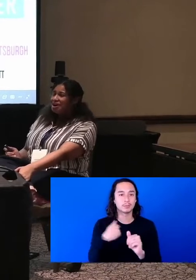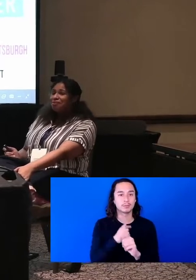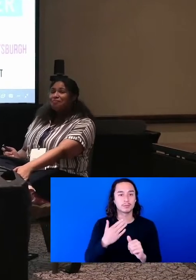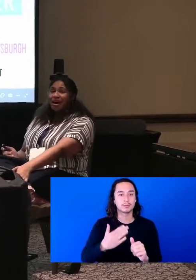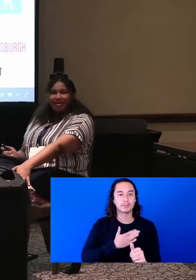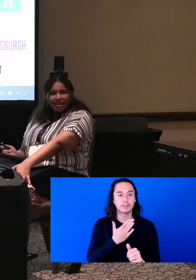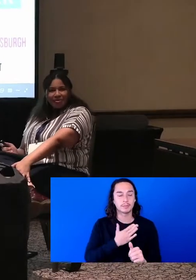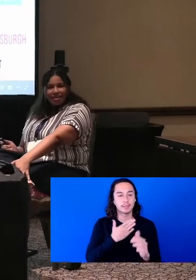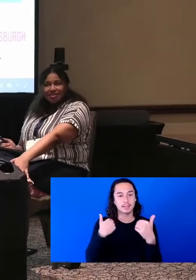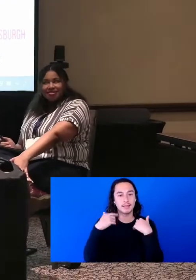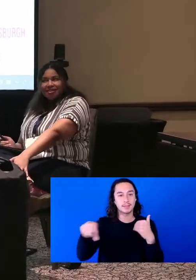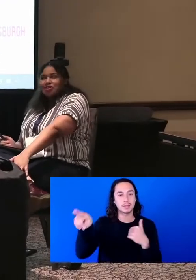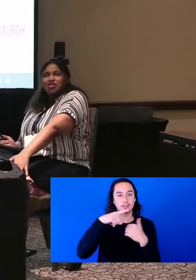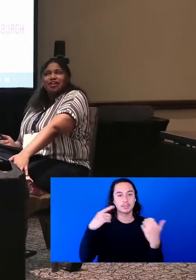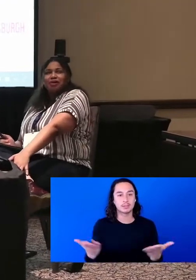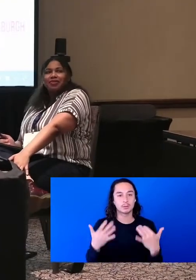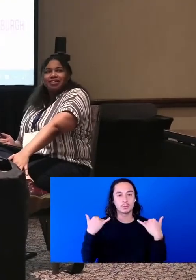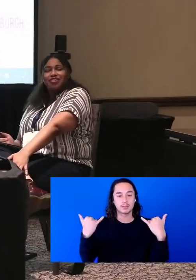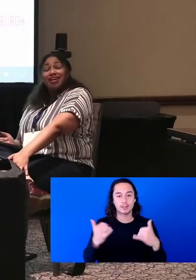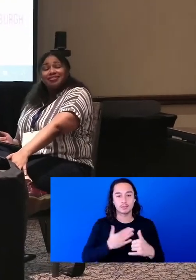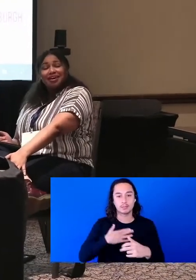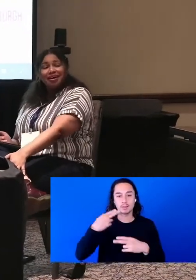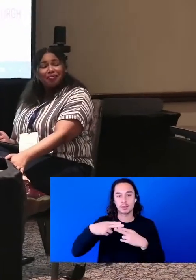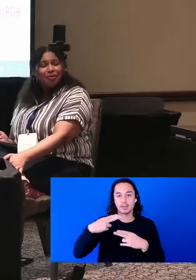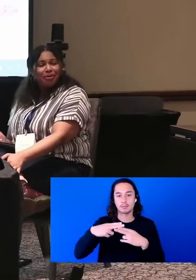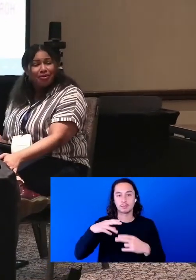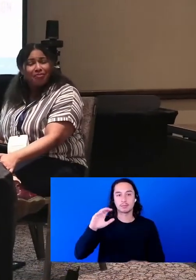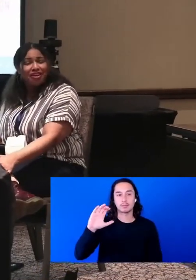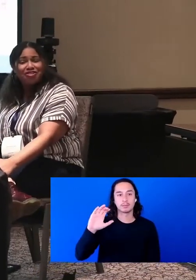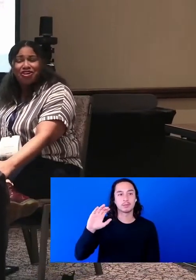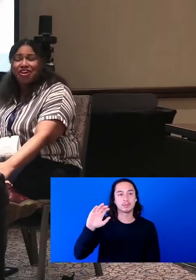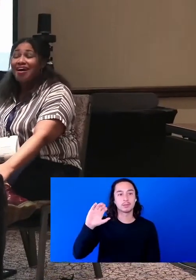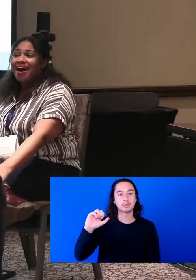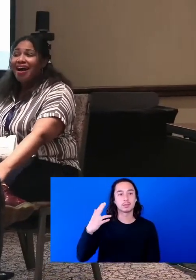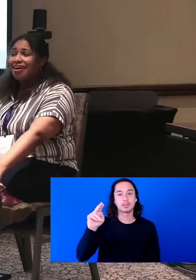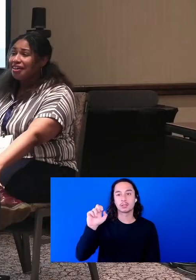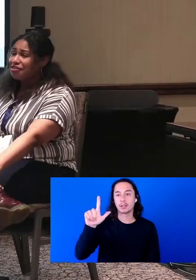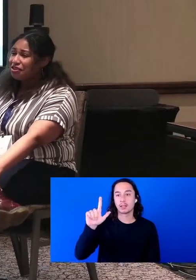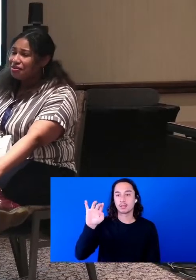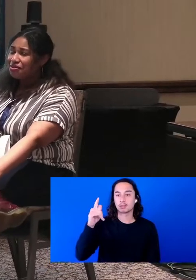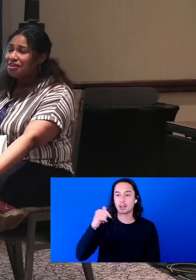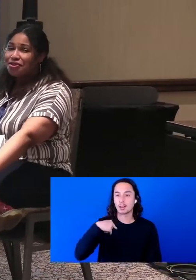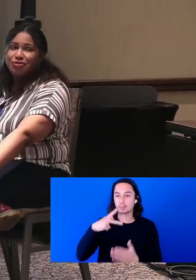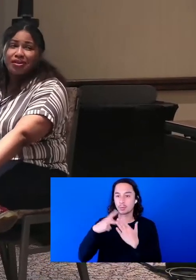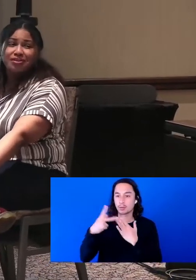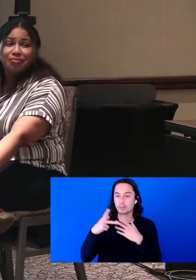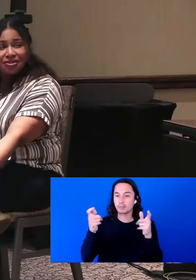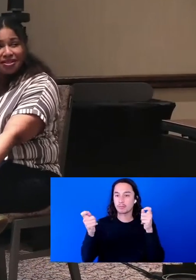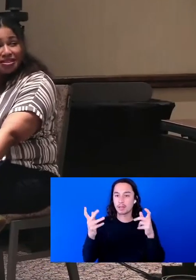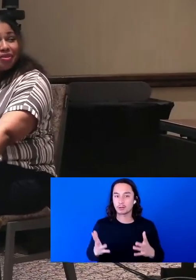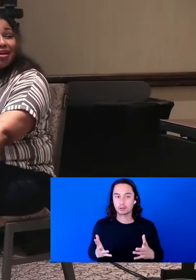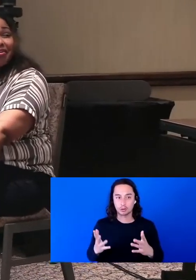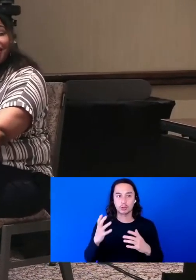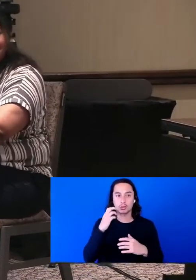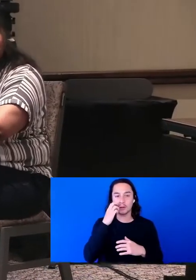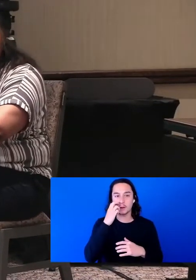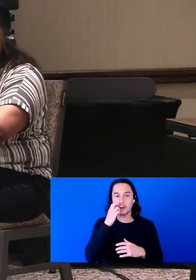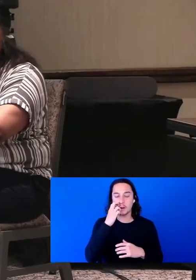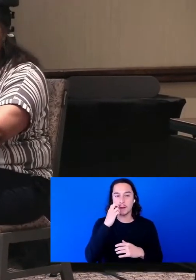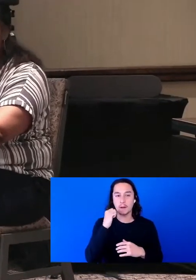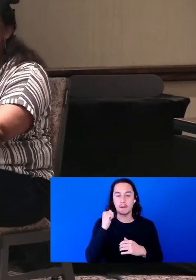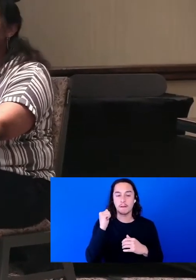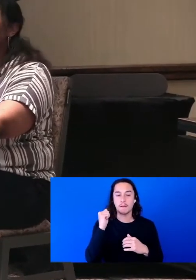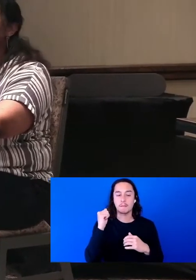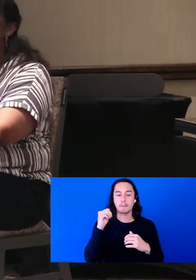today. My name is Chanel Winchett. I am the programming manager at Kelly Strayhorn Theater, as well as a multidisciplinary